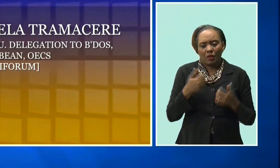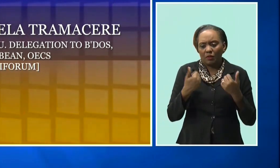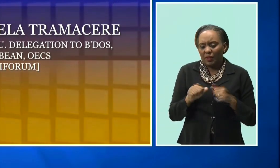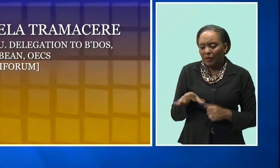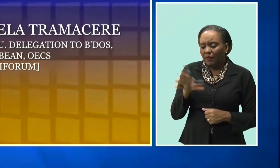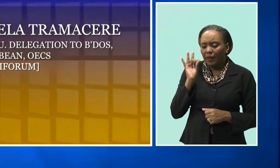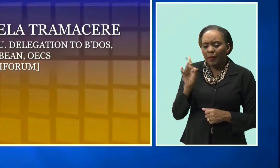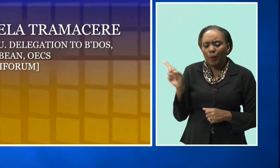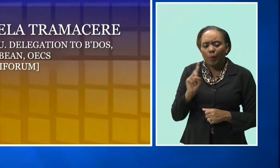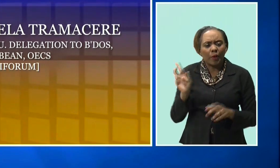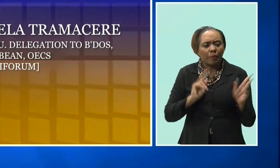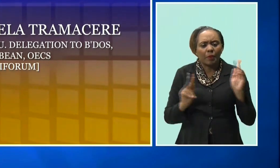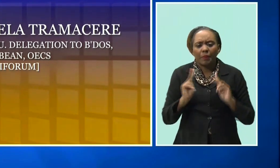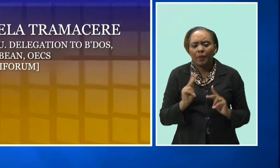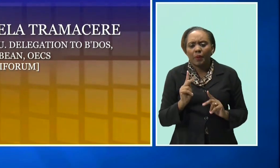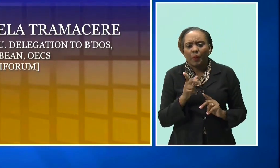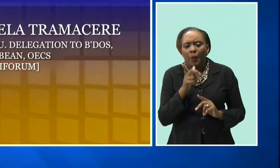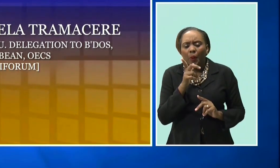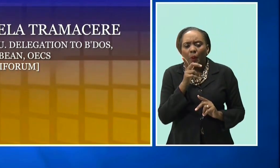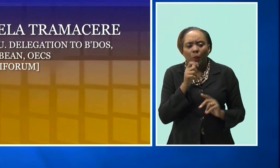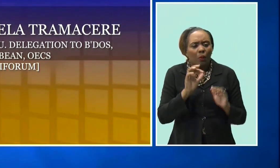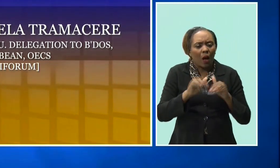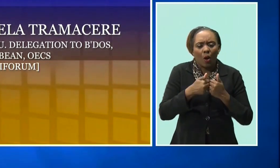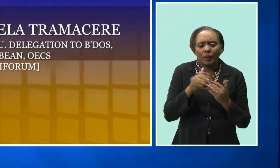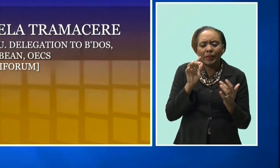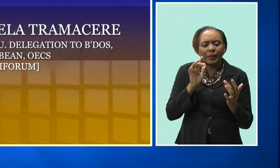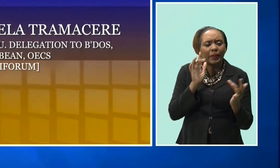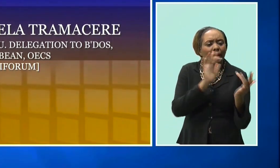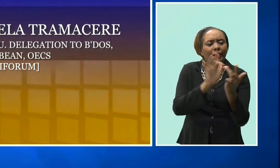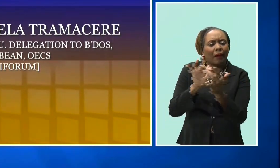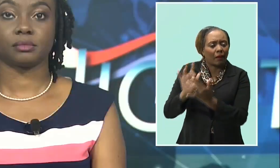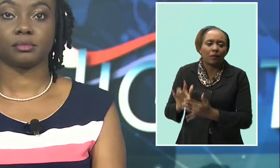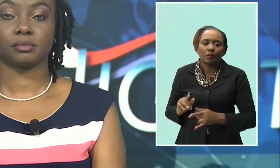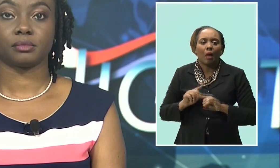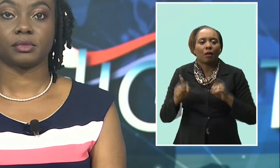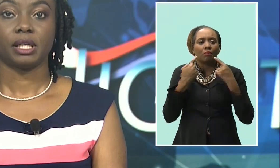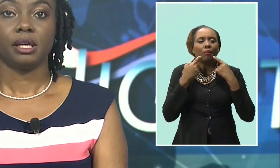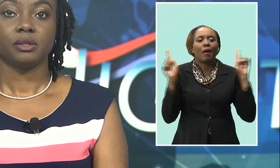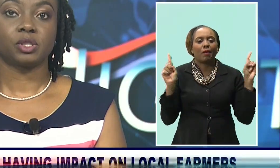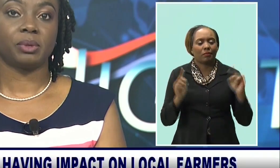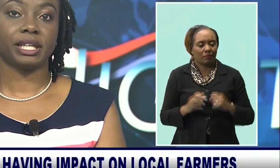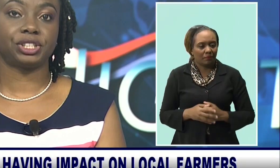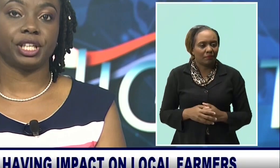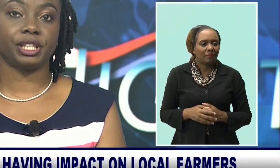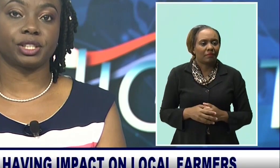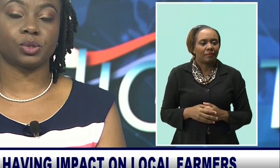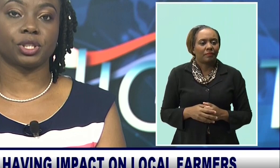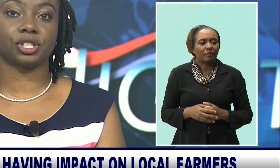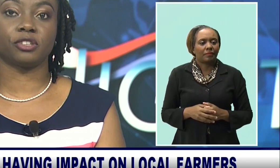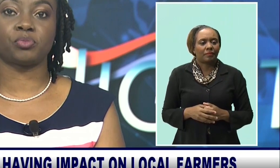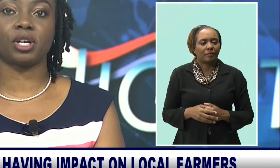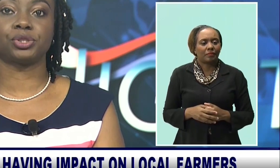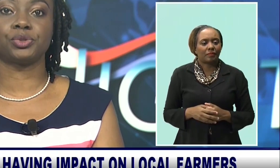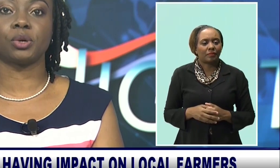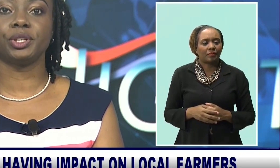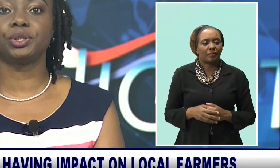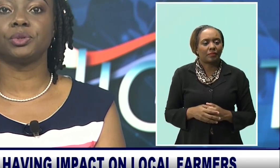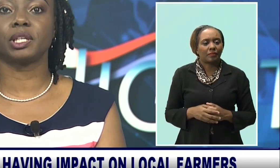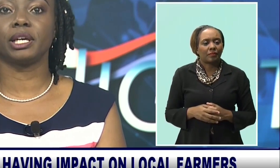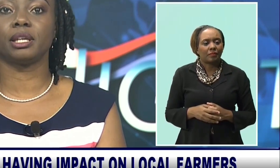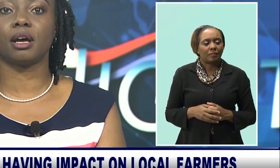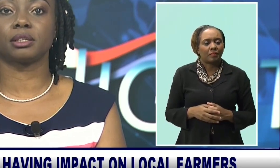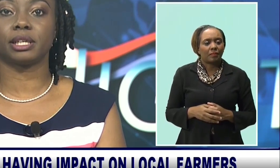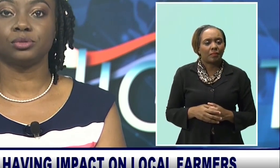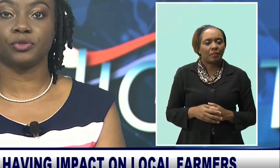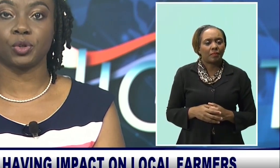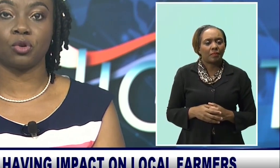where and contacting, a person. Well, supply chain distortion of produce owing to